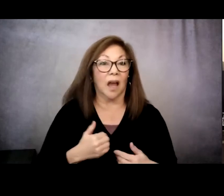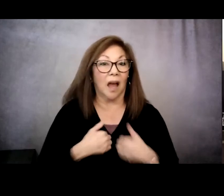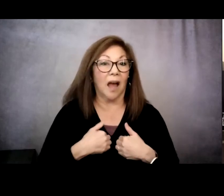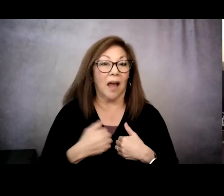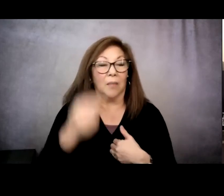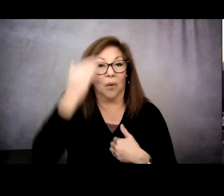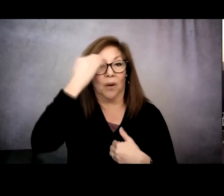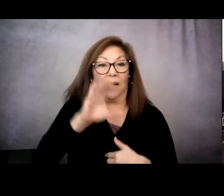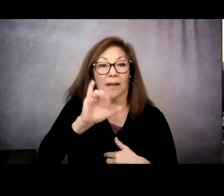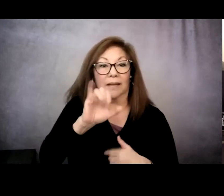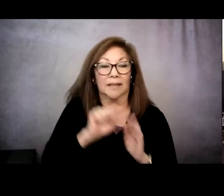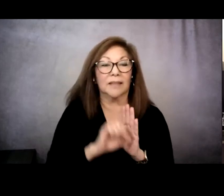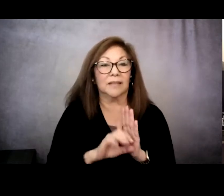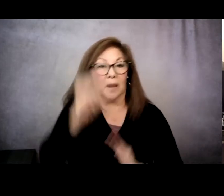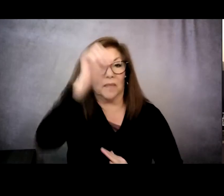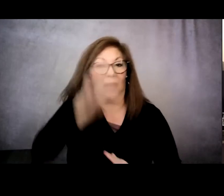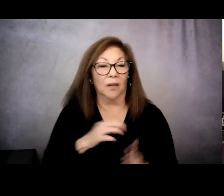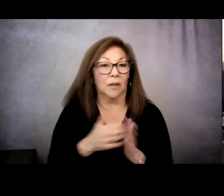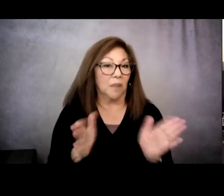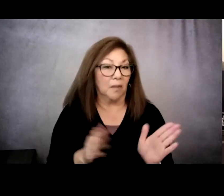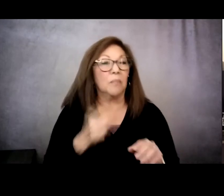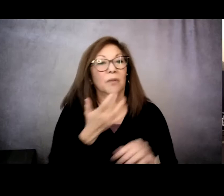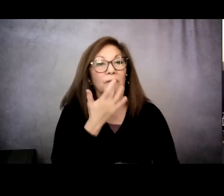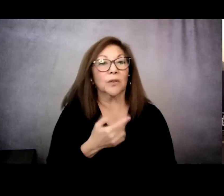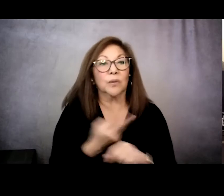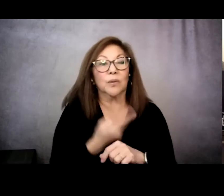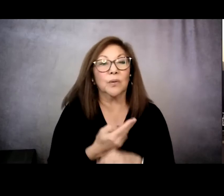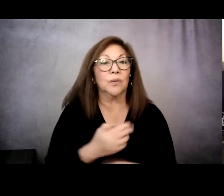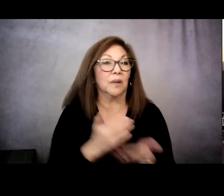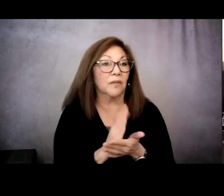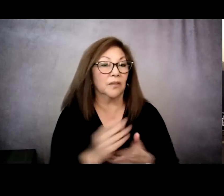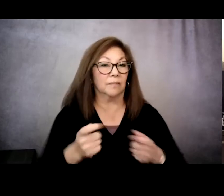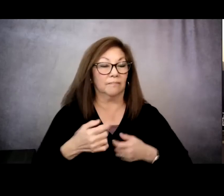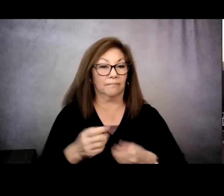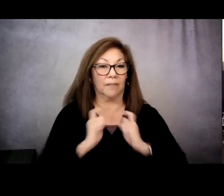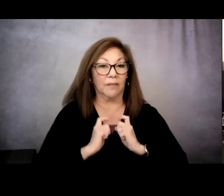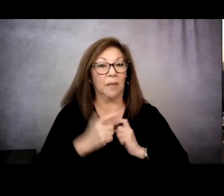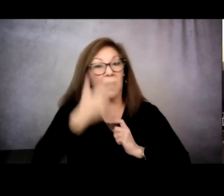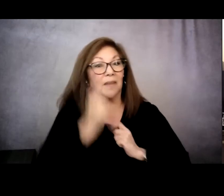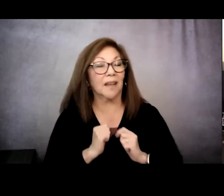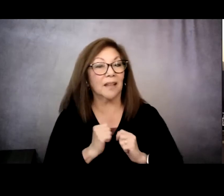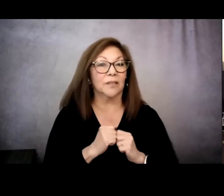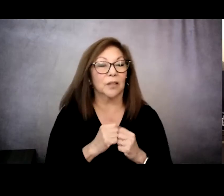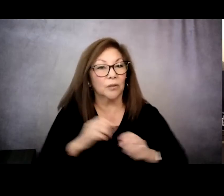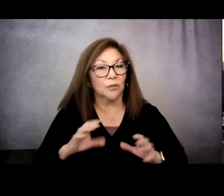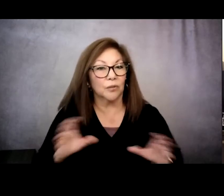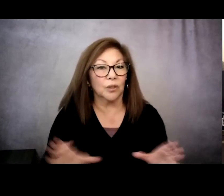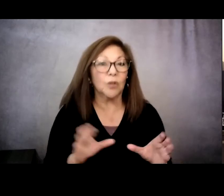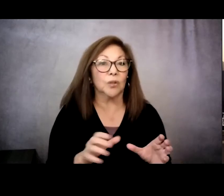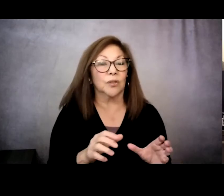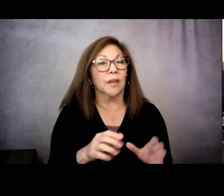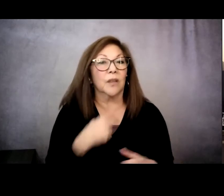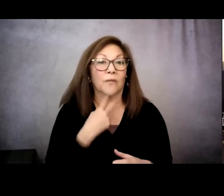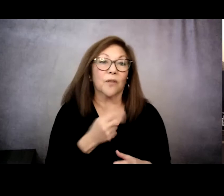cis male to the public, and I prefer to use the privileges afforded to me because of that to amplify the voices of women whom